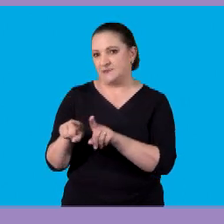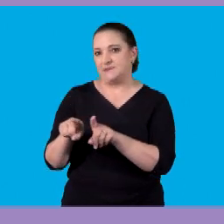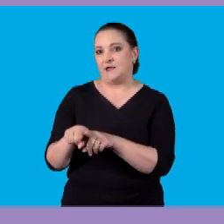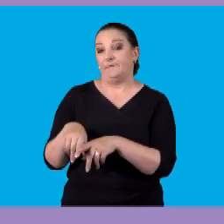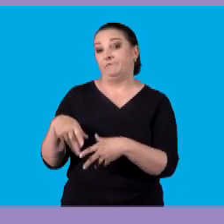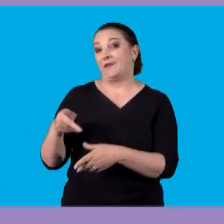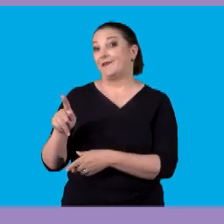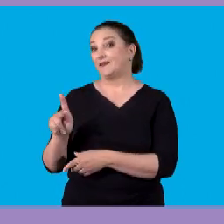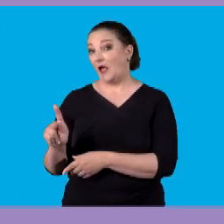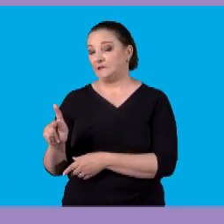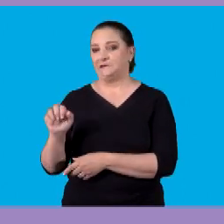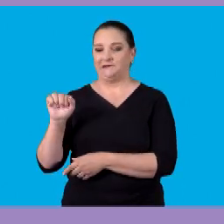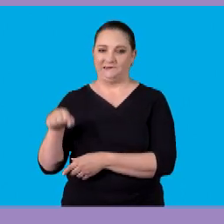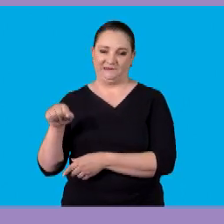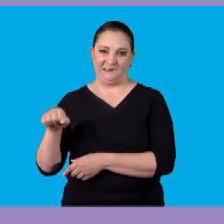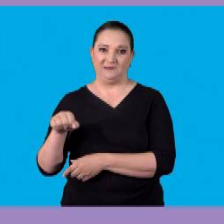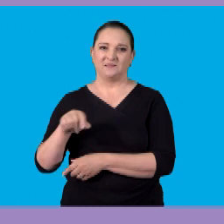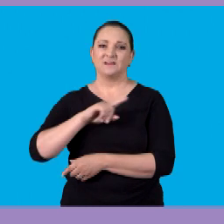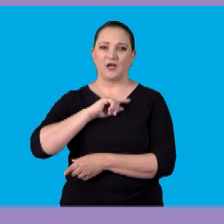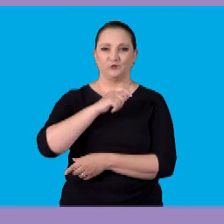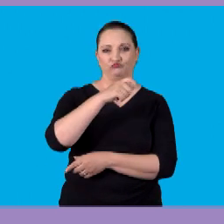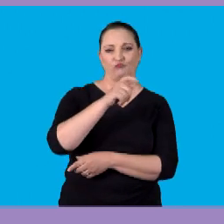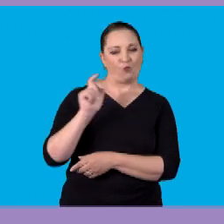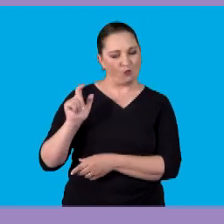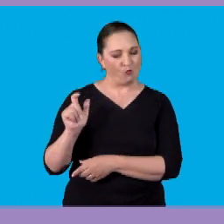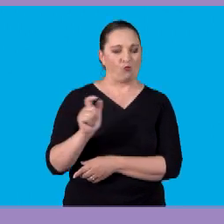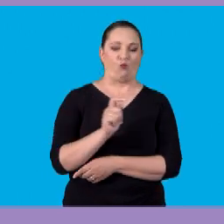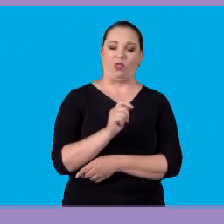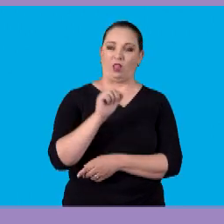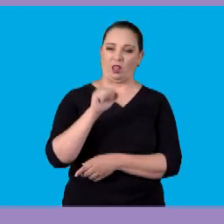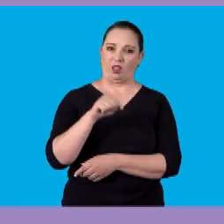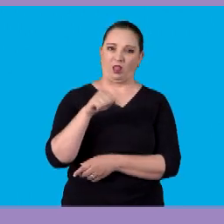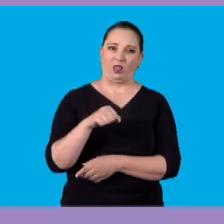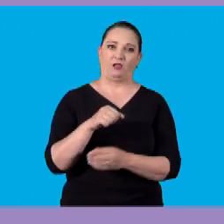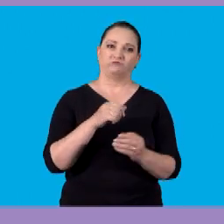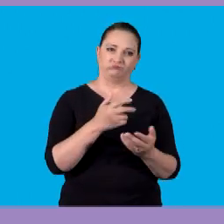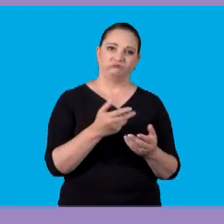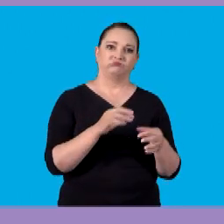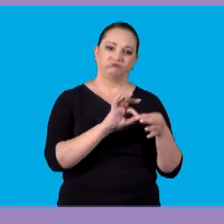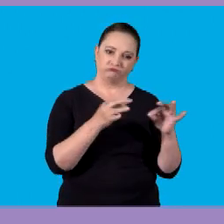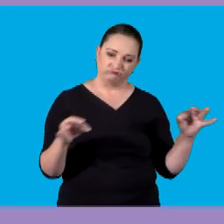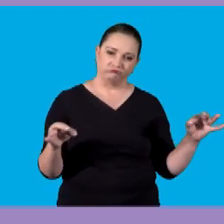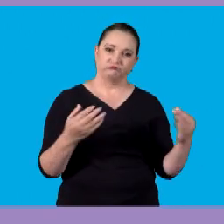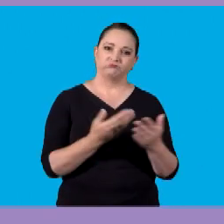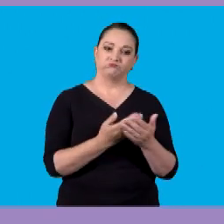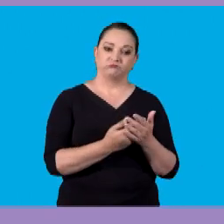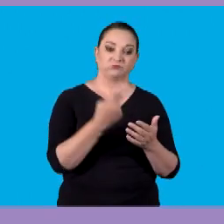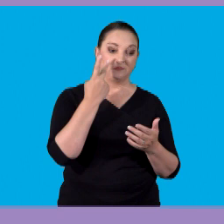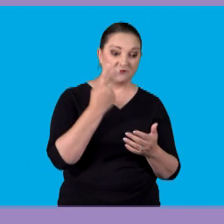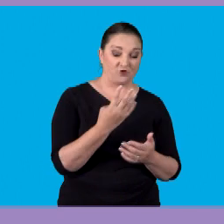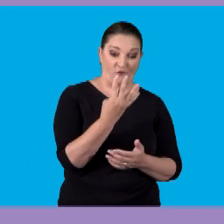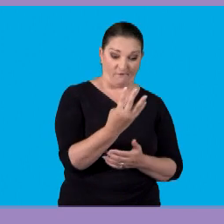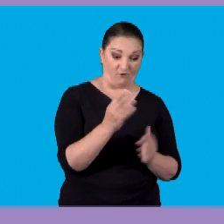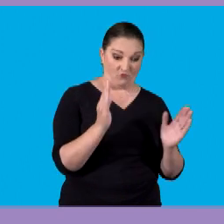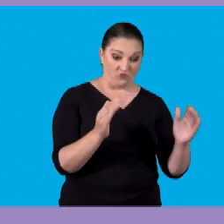trapezium, and also as well as a kite. So we know that those properties, or we know now that we